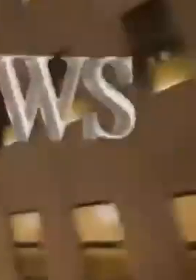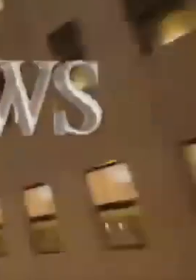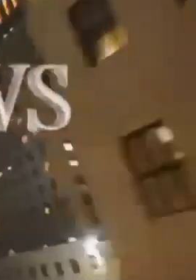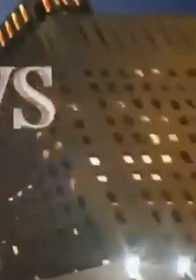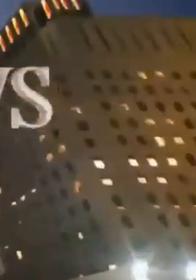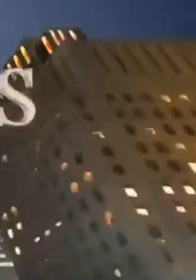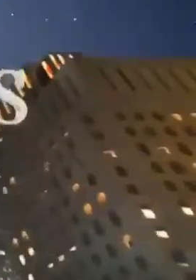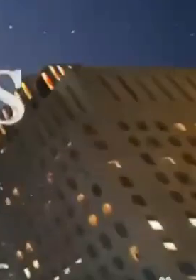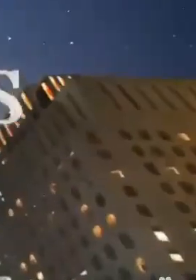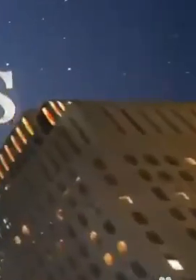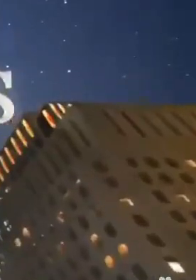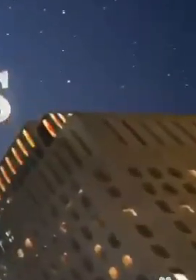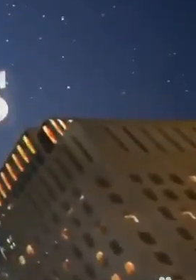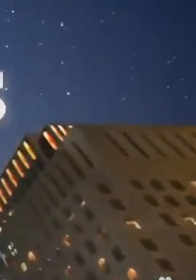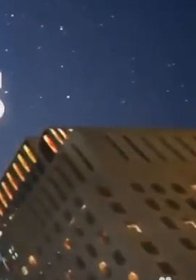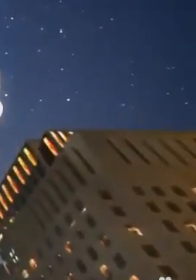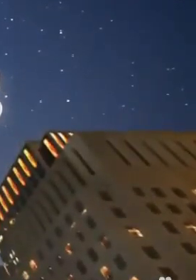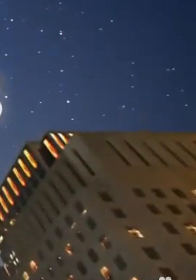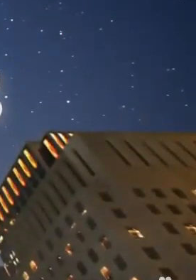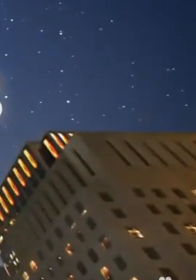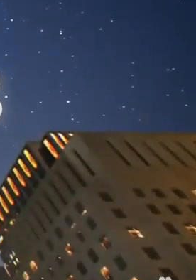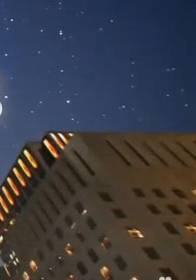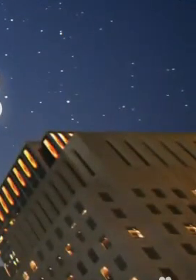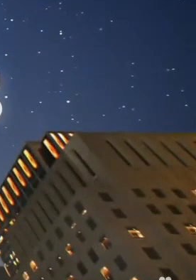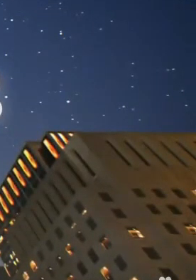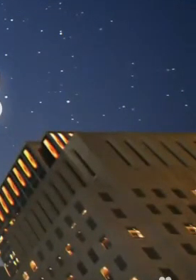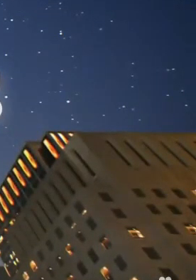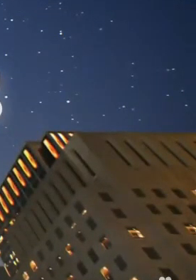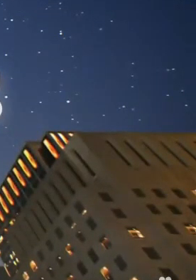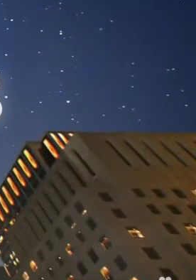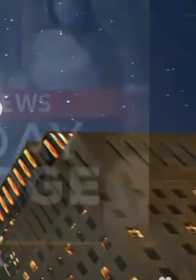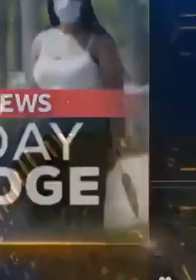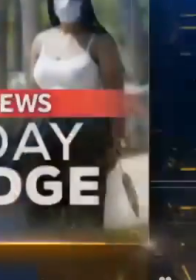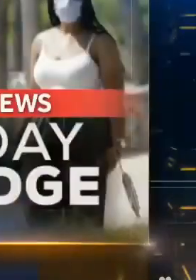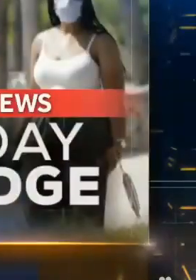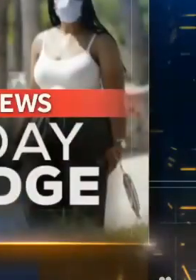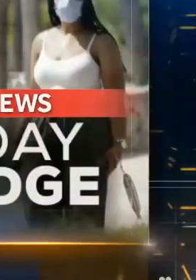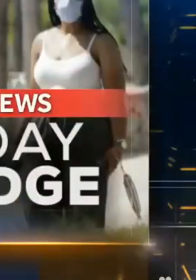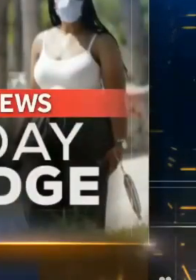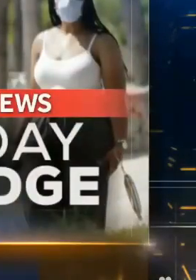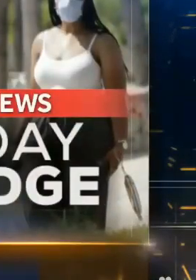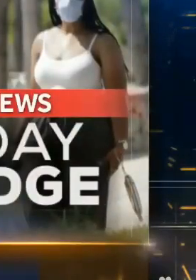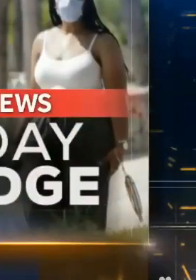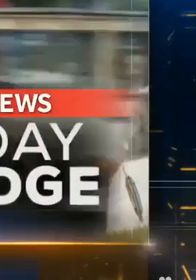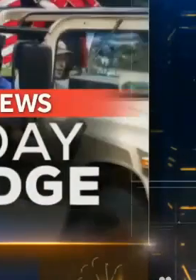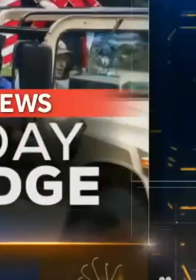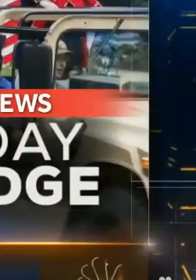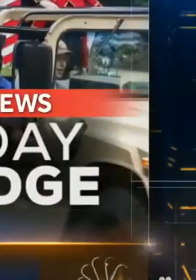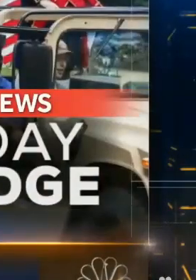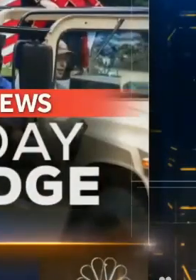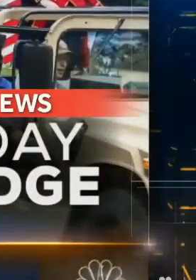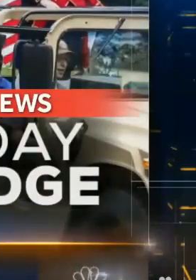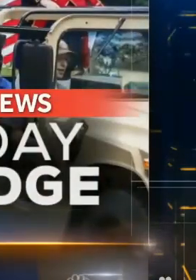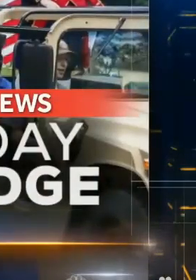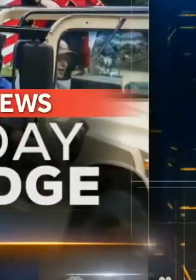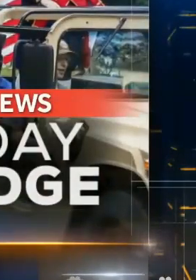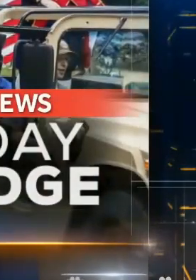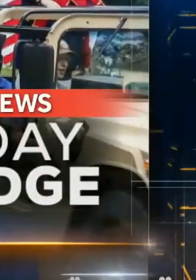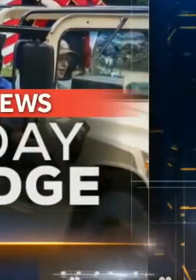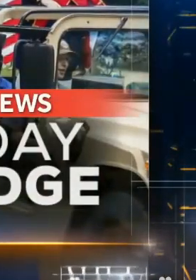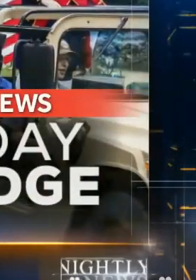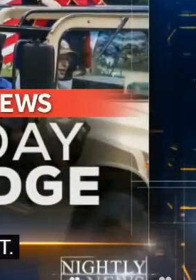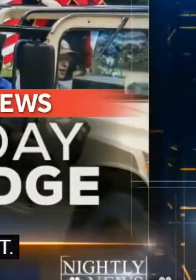is NBC Nightly News with Jose Diaz-Balart. Good evening. I'm Peter Alexander in tonight for Jose.